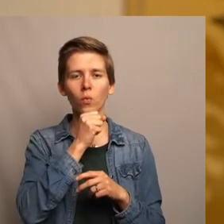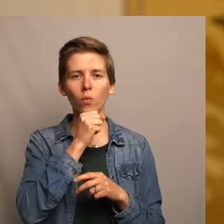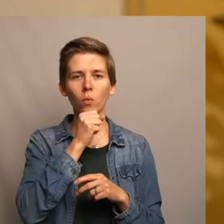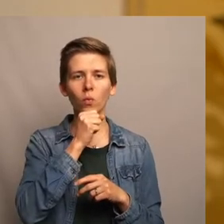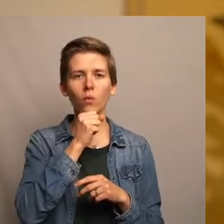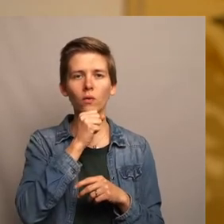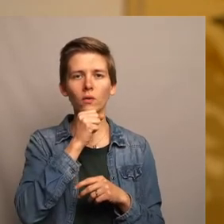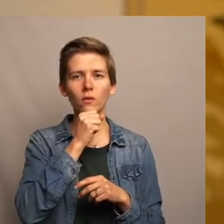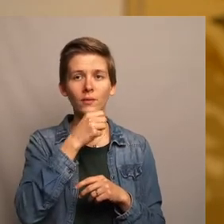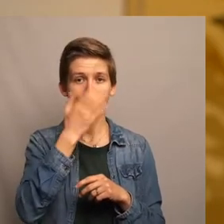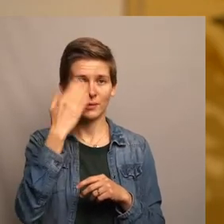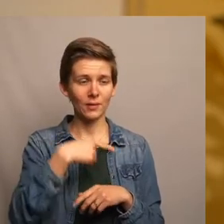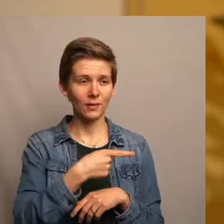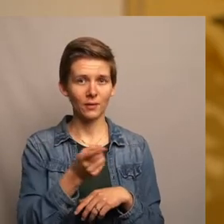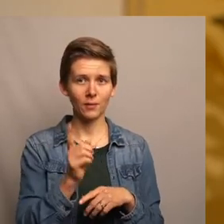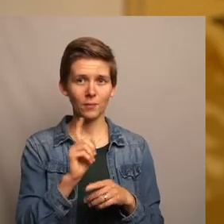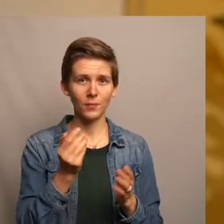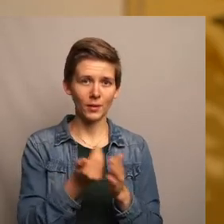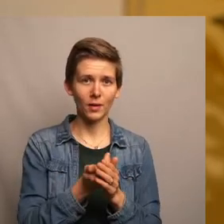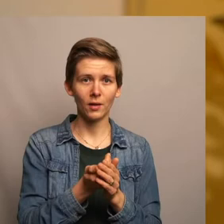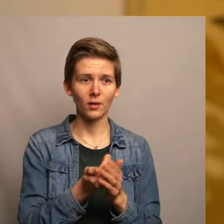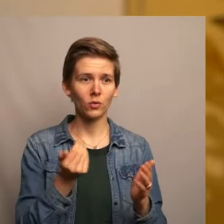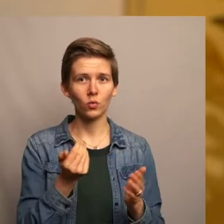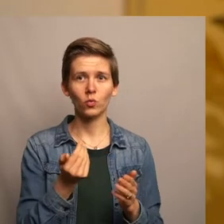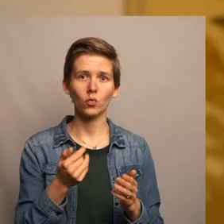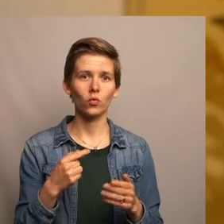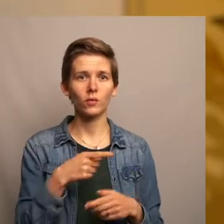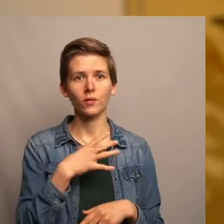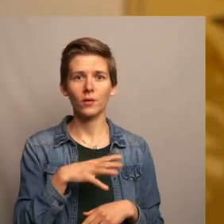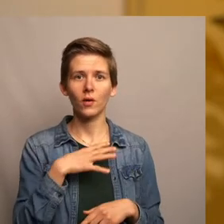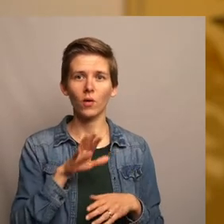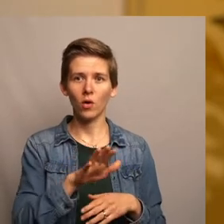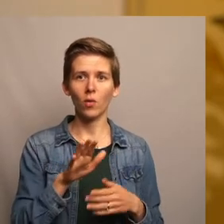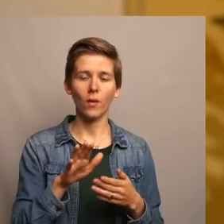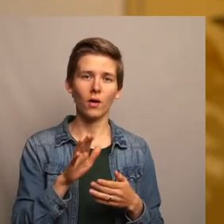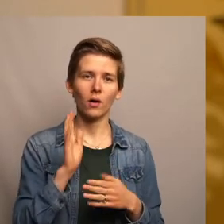the reason why you want to get out from your country of birth.